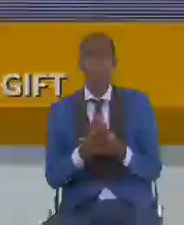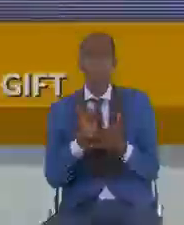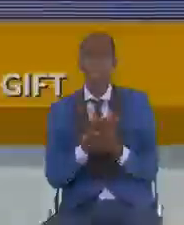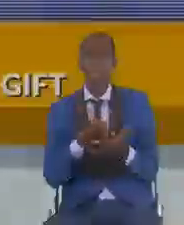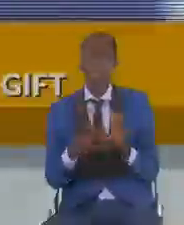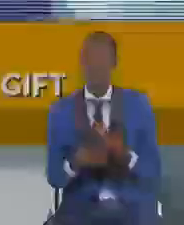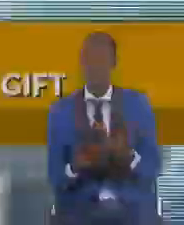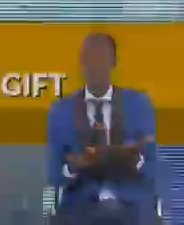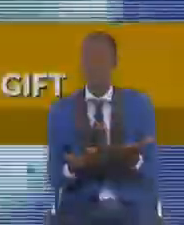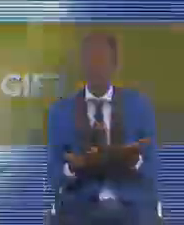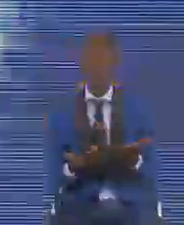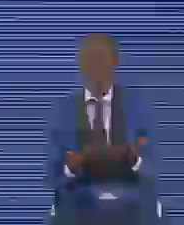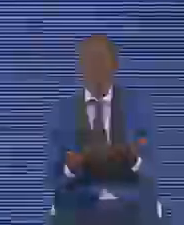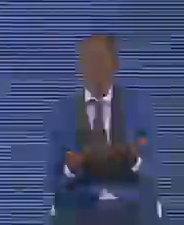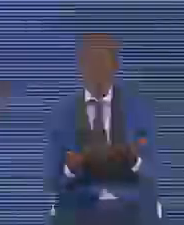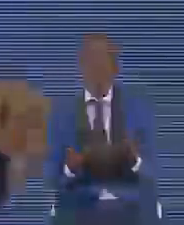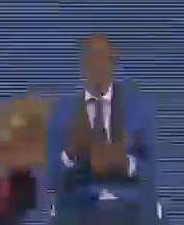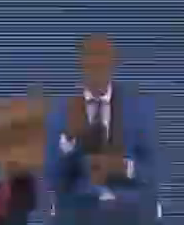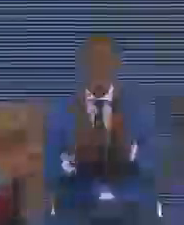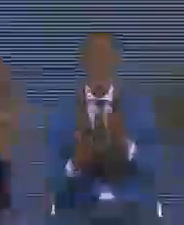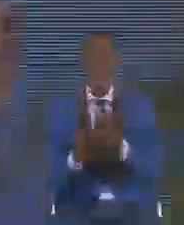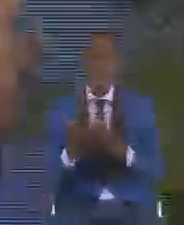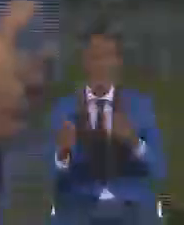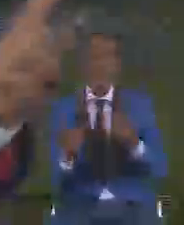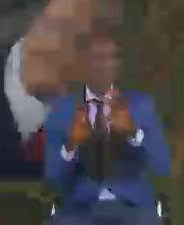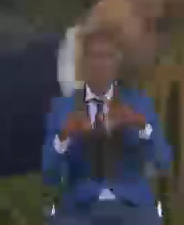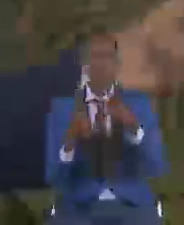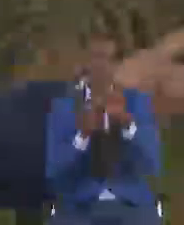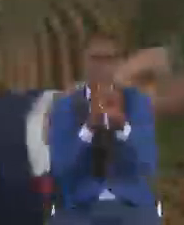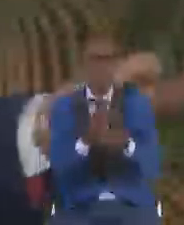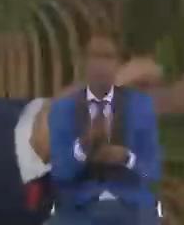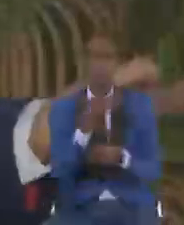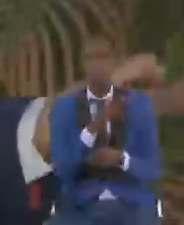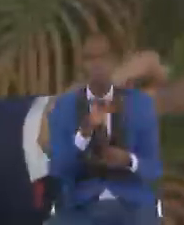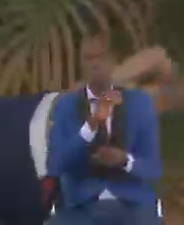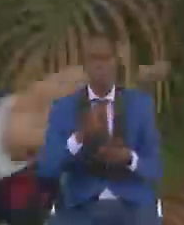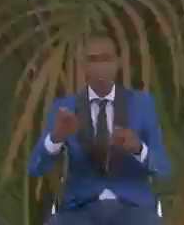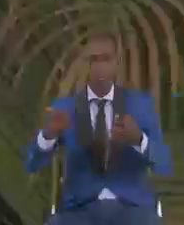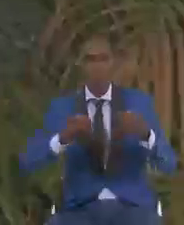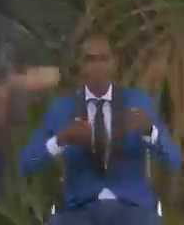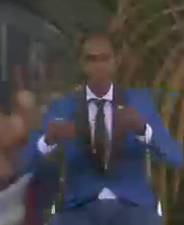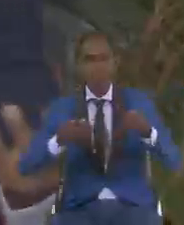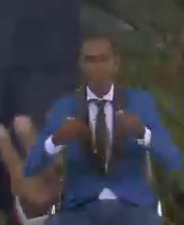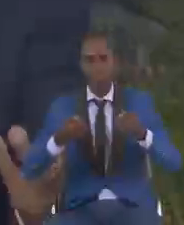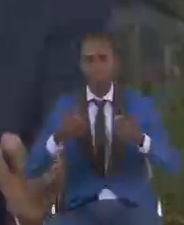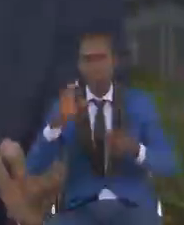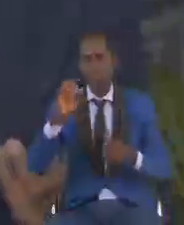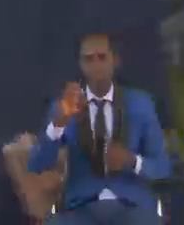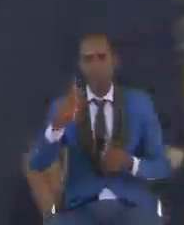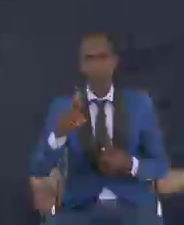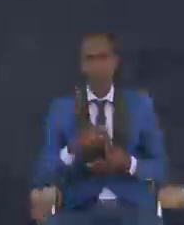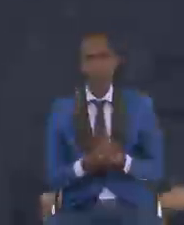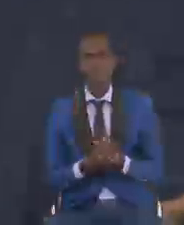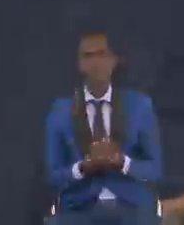means, if somebody gave me the gift of a car, and I want to